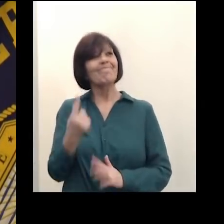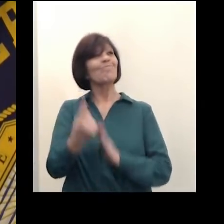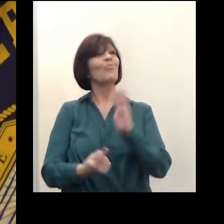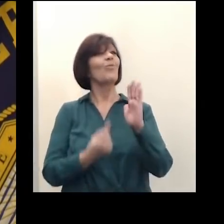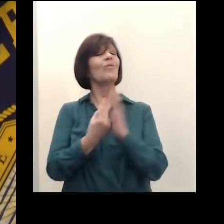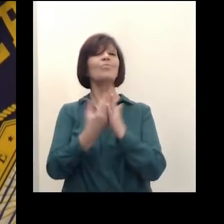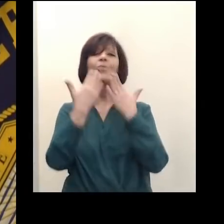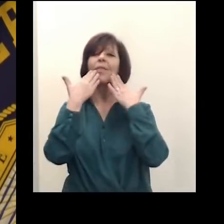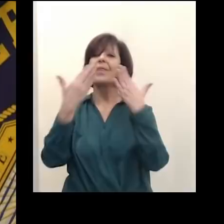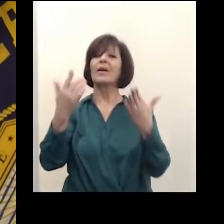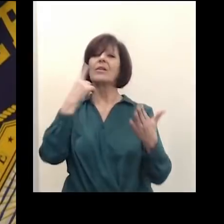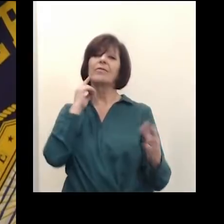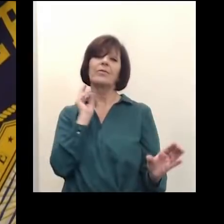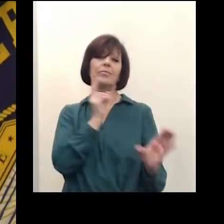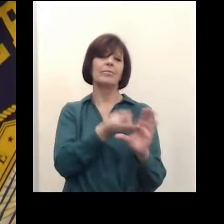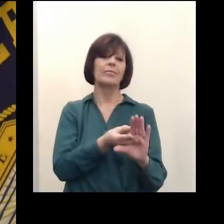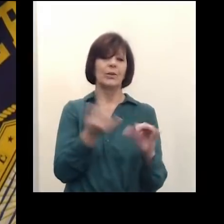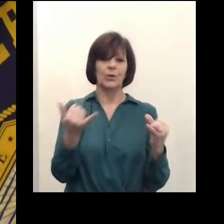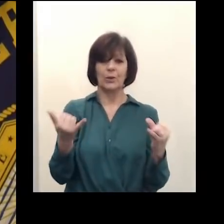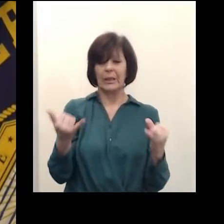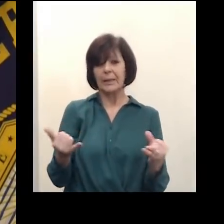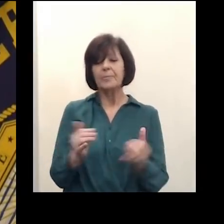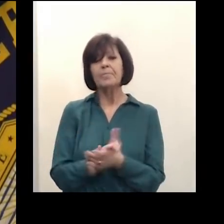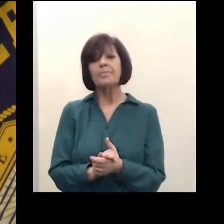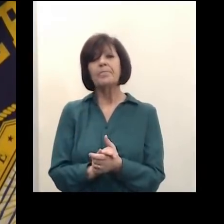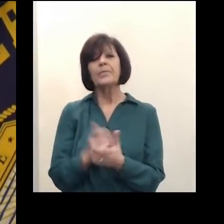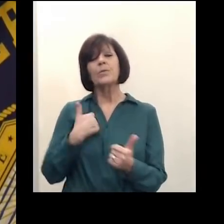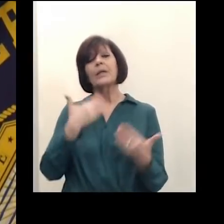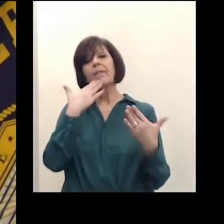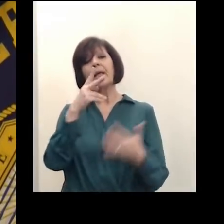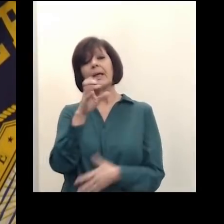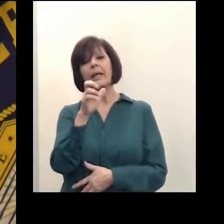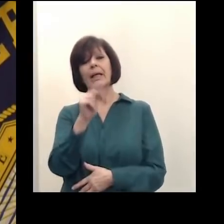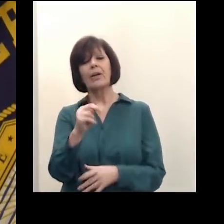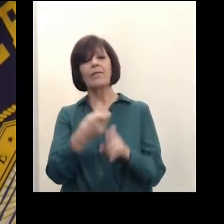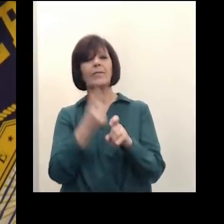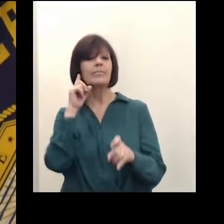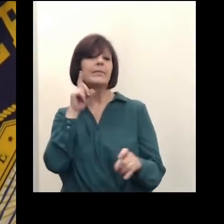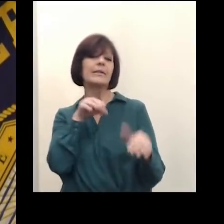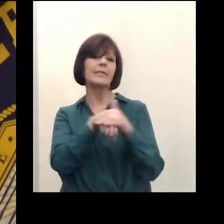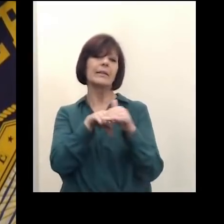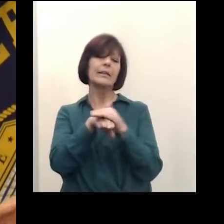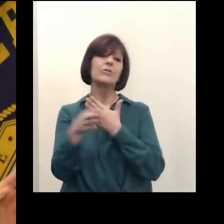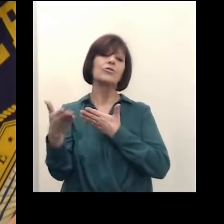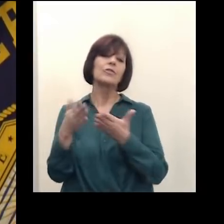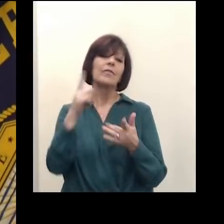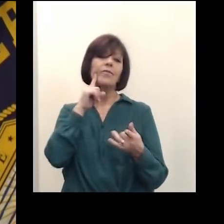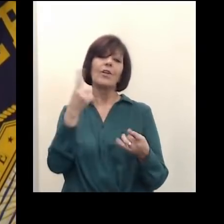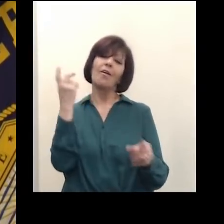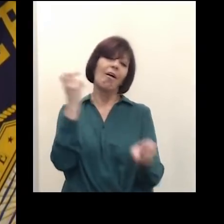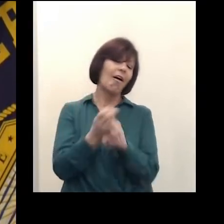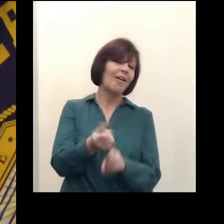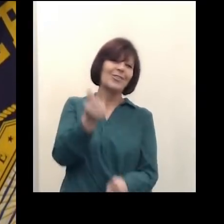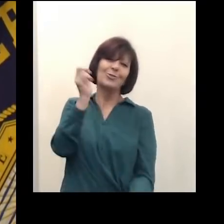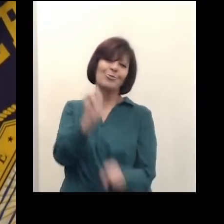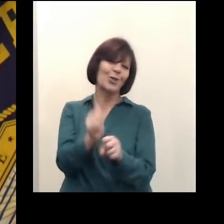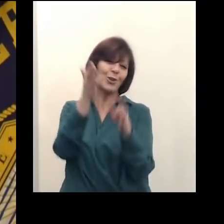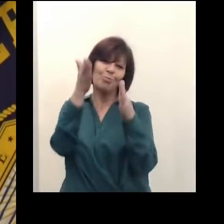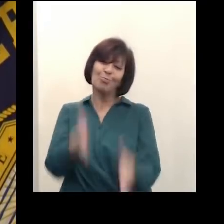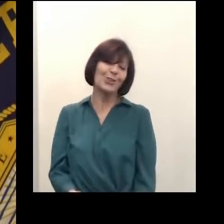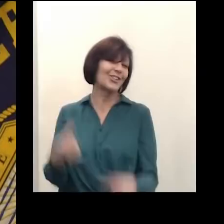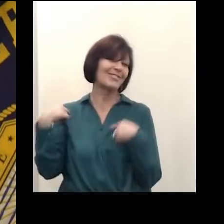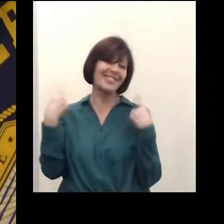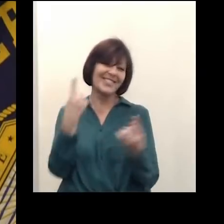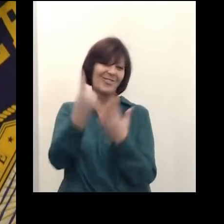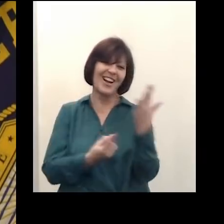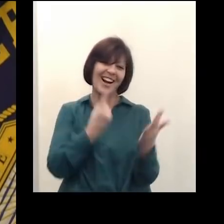for participating in today's press conference. I want to thank Karen Gambino from Deaf Access Services for the hardest working person in the last hour in Western New